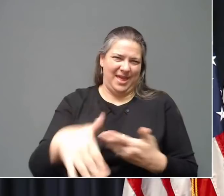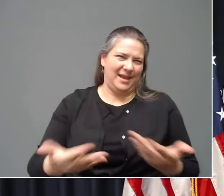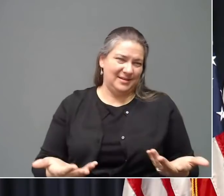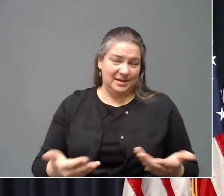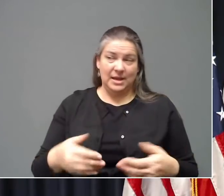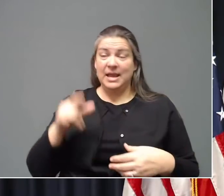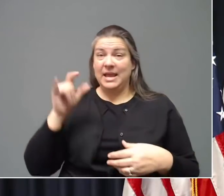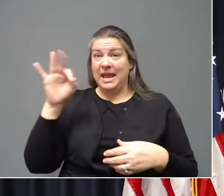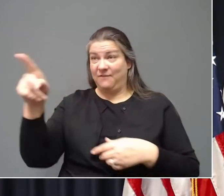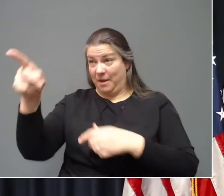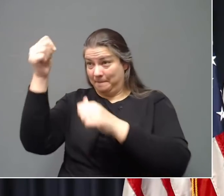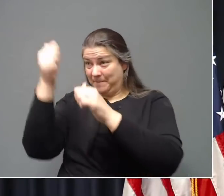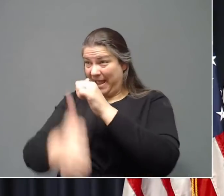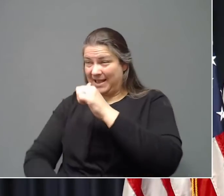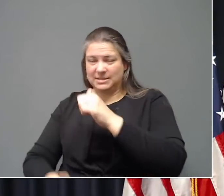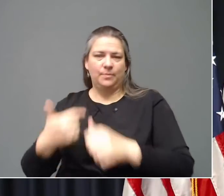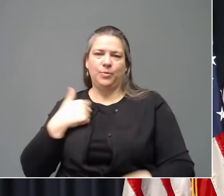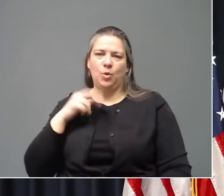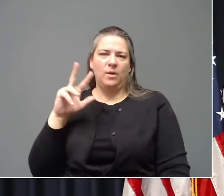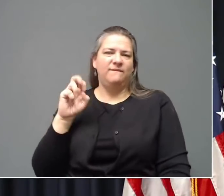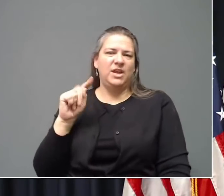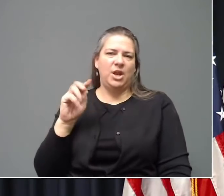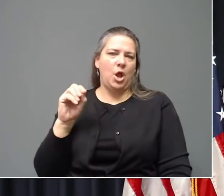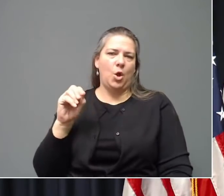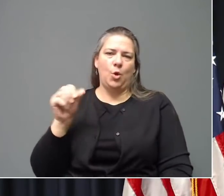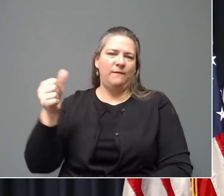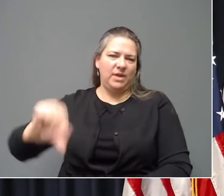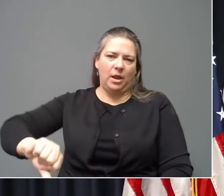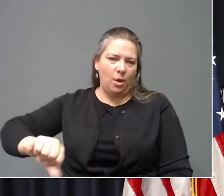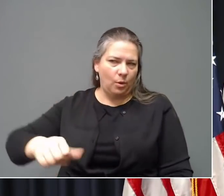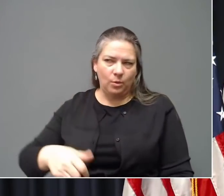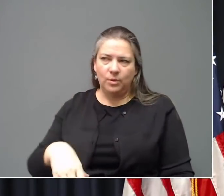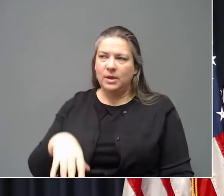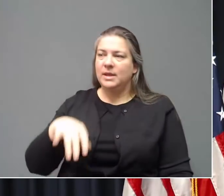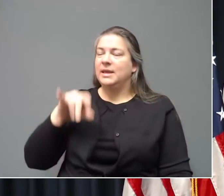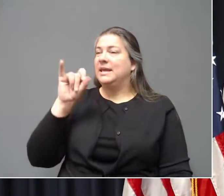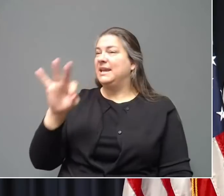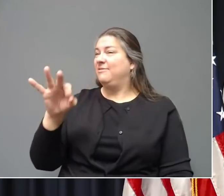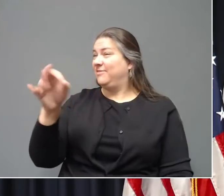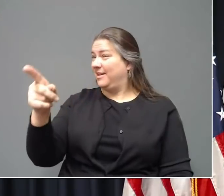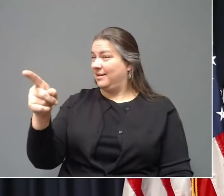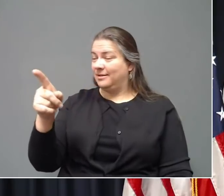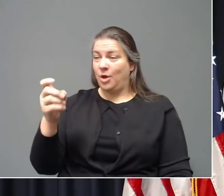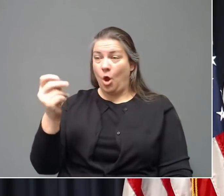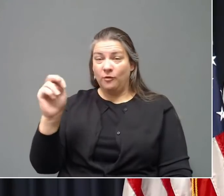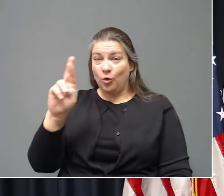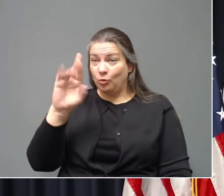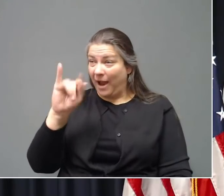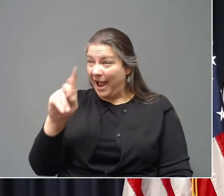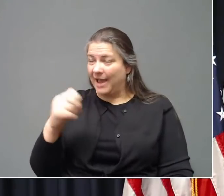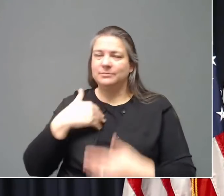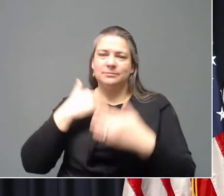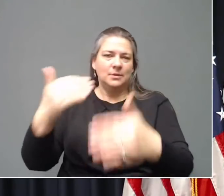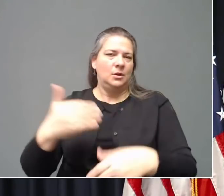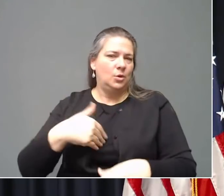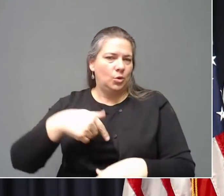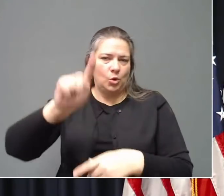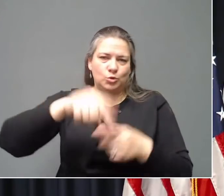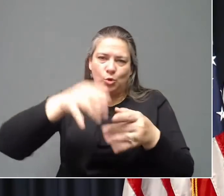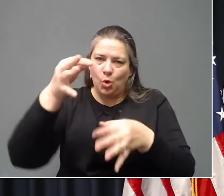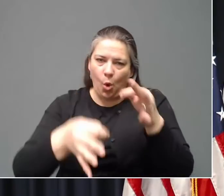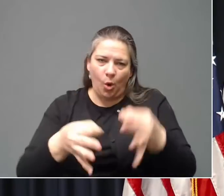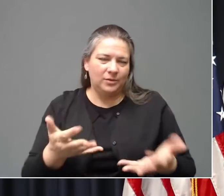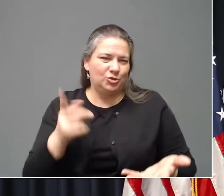overridden, we'll do what the branches of government are supposed to do when they disagree. We'll go to court. That shouldn't be dramatic. I think